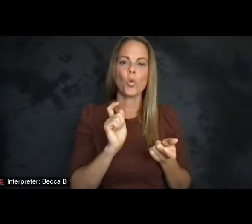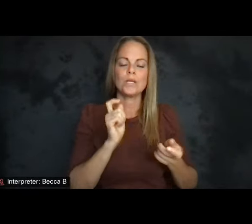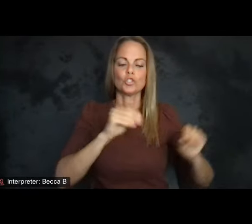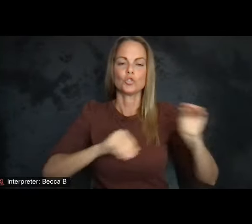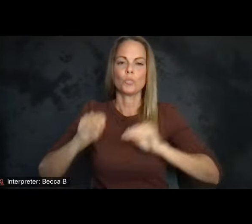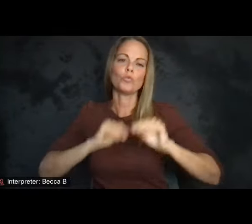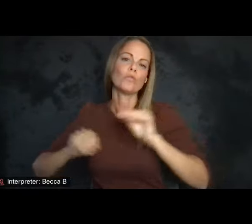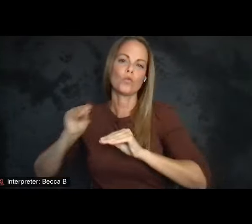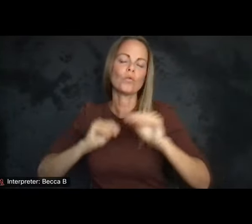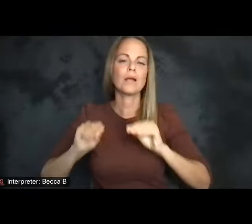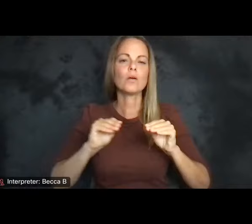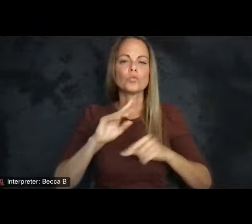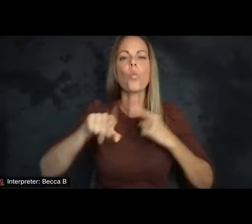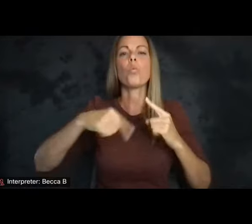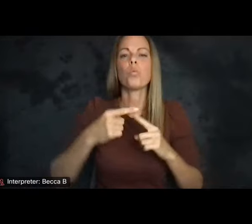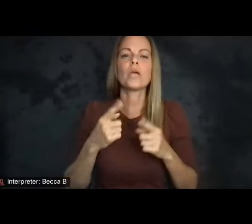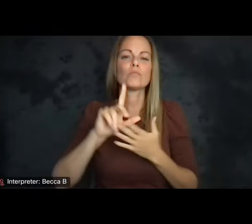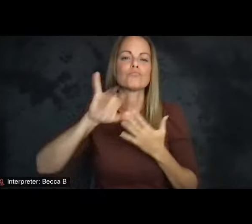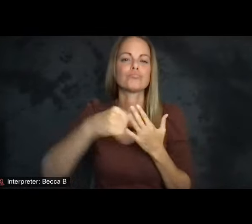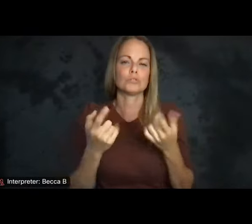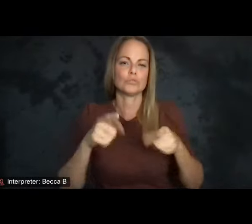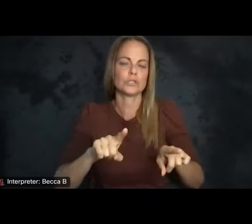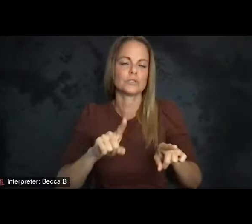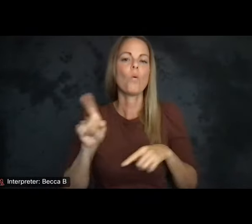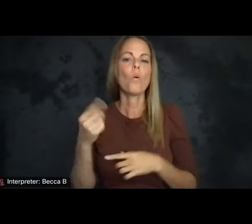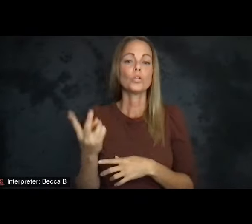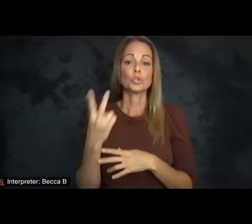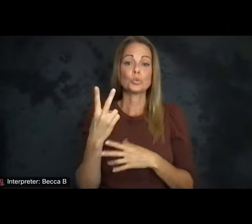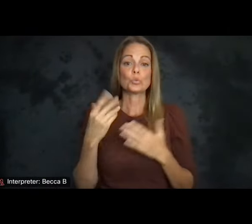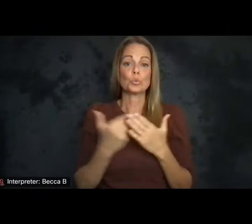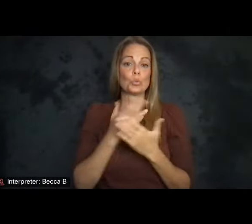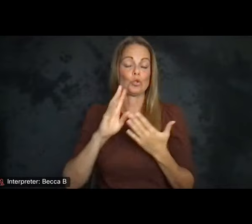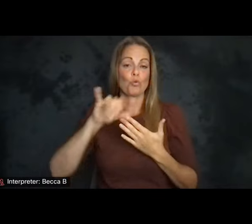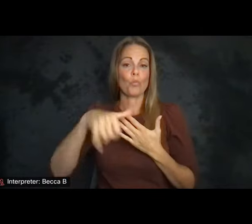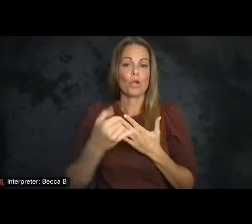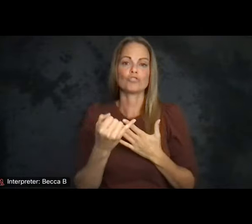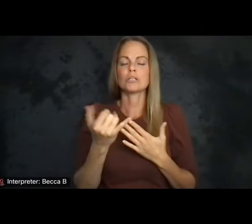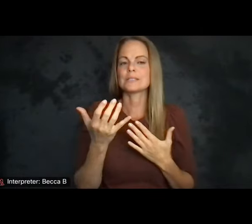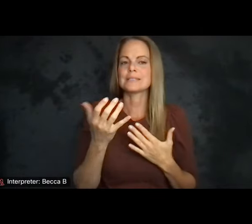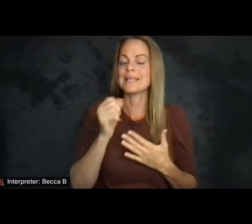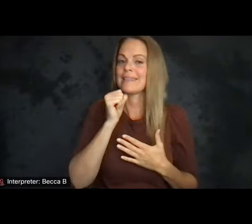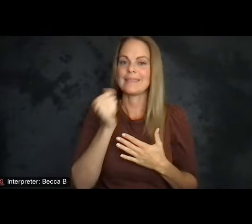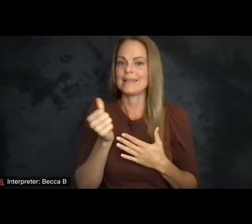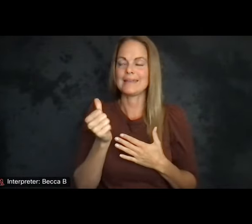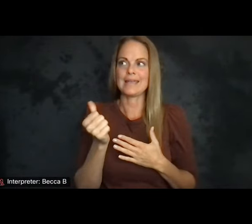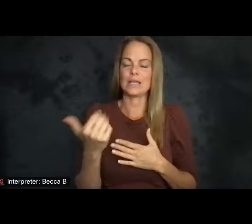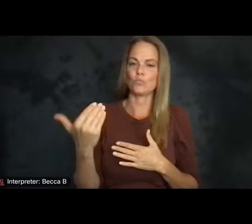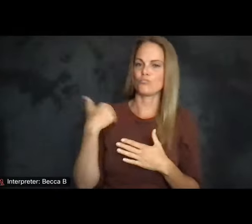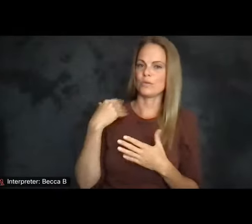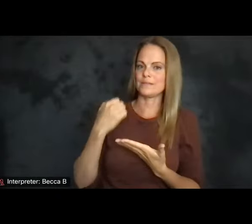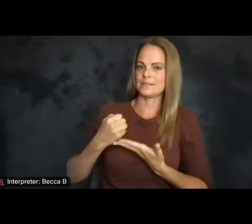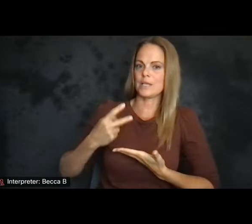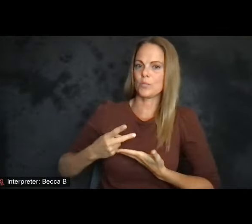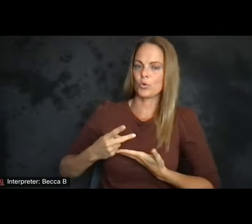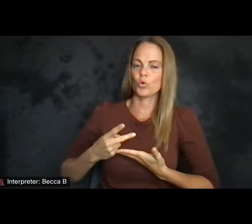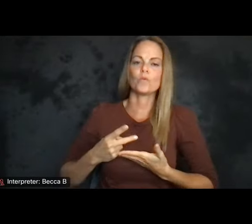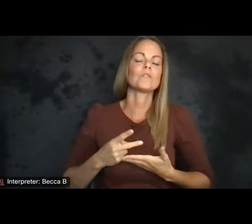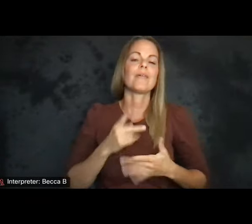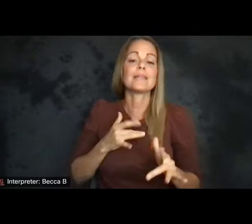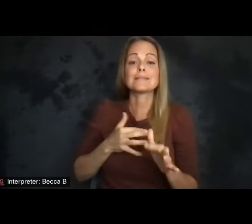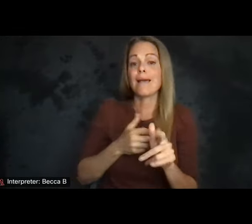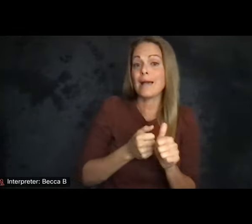to 26. There's only 2 new projects that were not in the previously approved, and that is updating